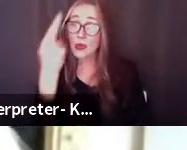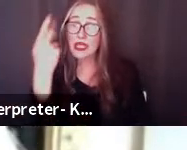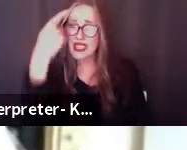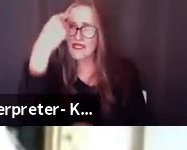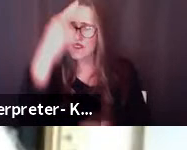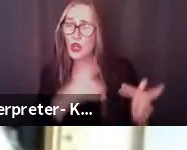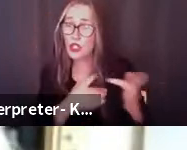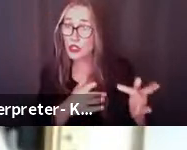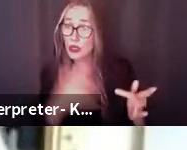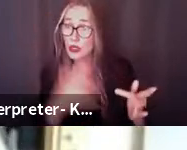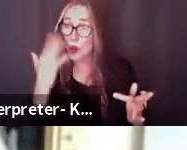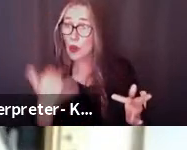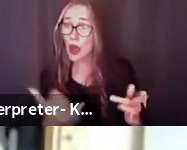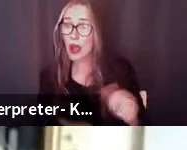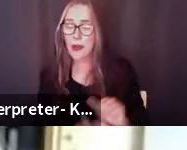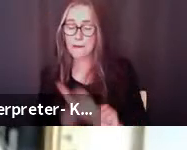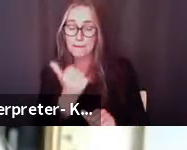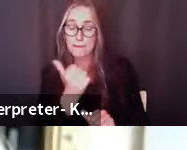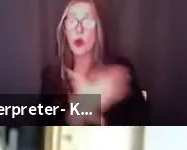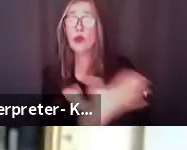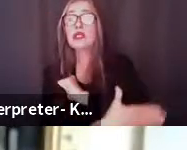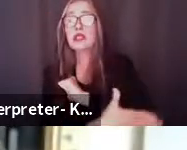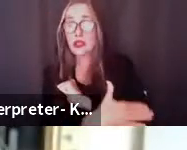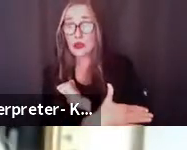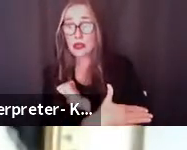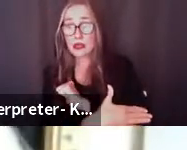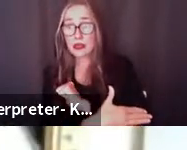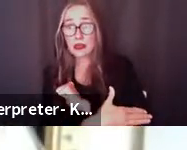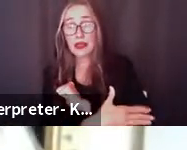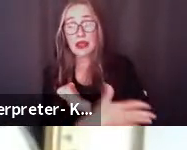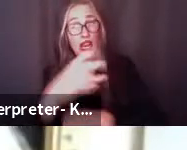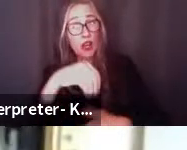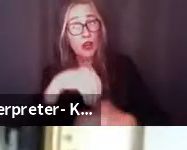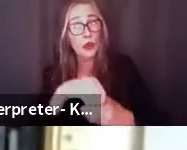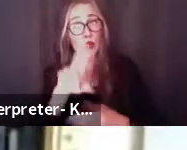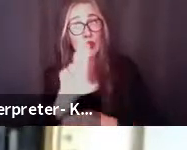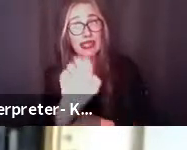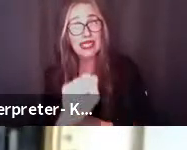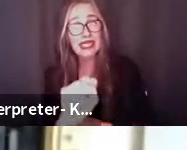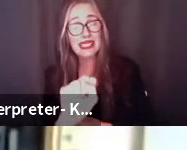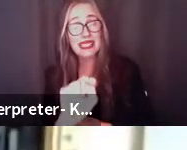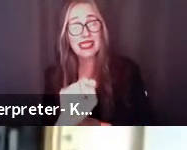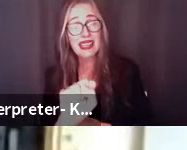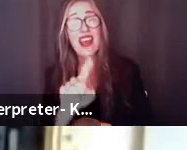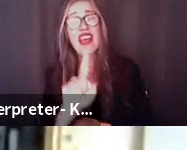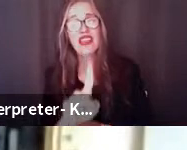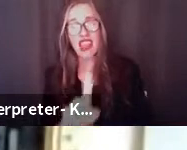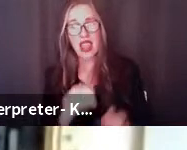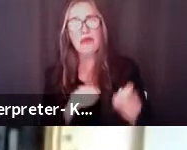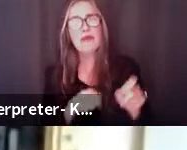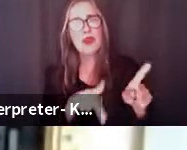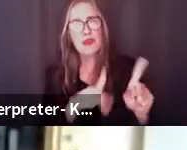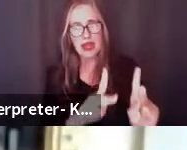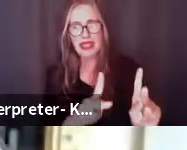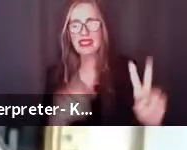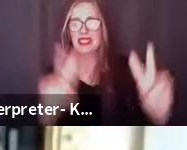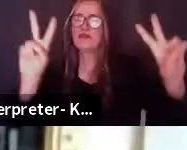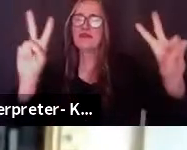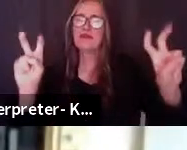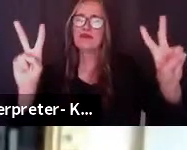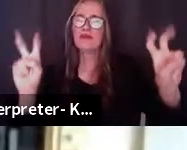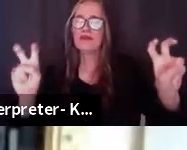most countries including the united states permit so-called off-label uses of any approved